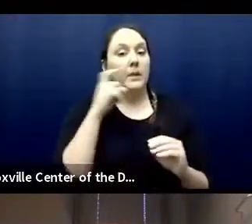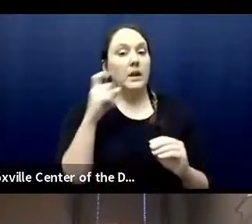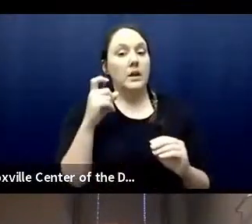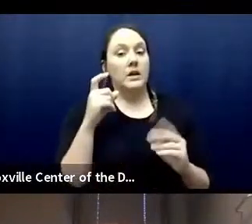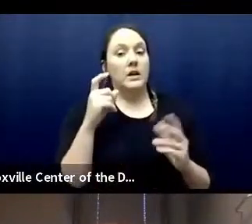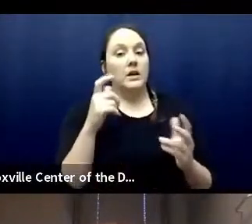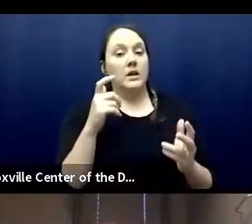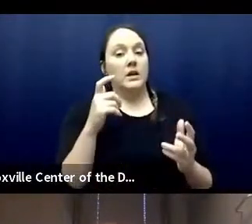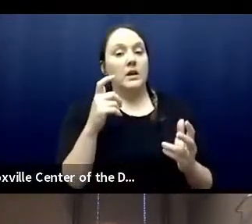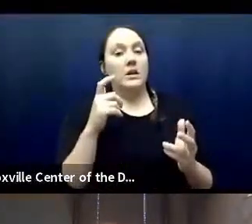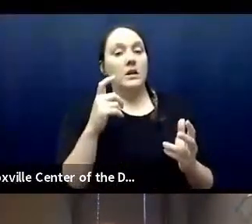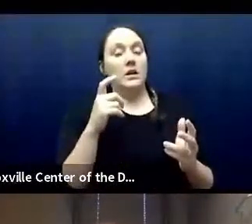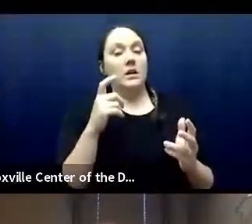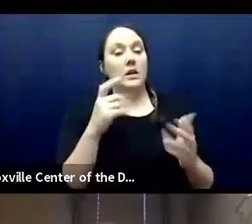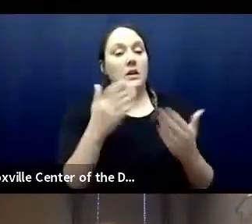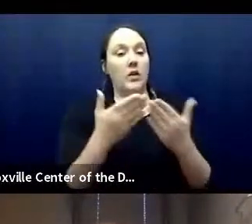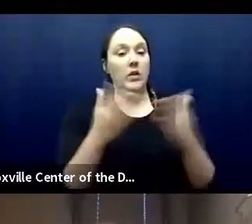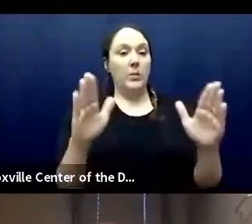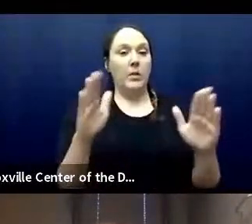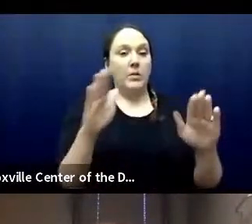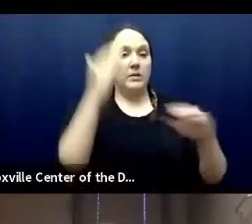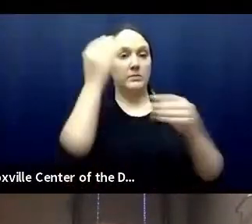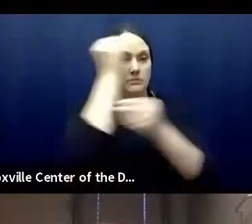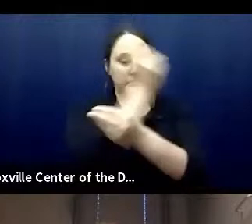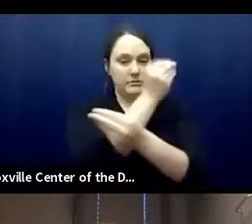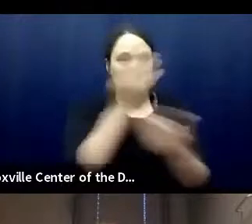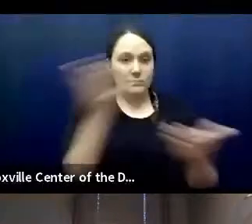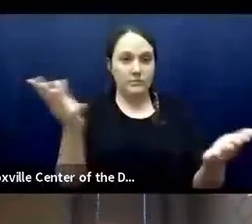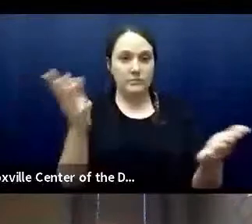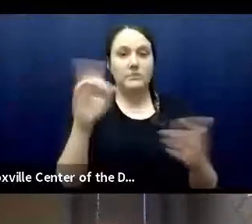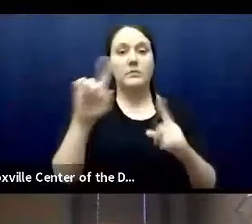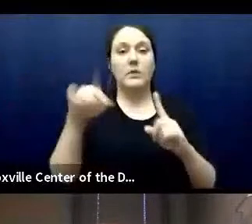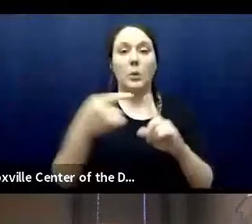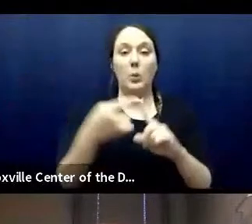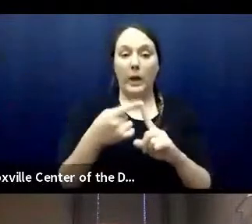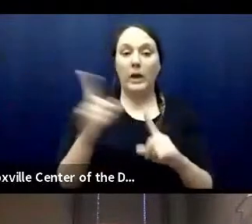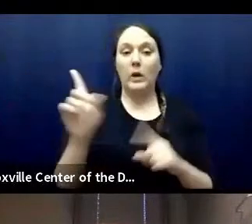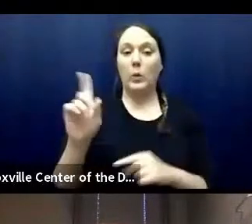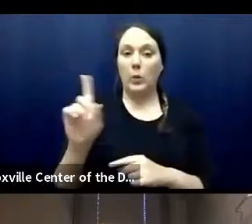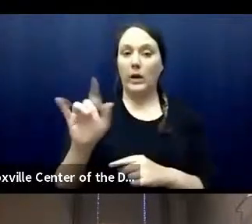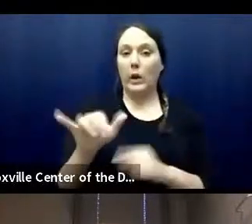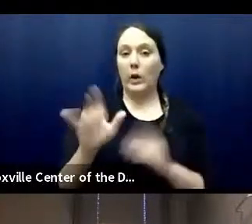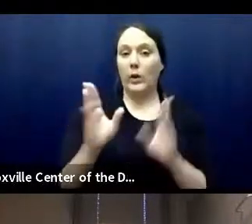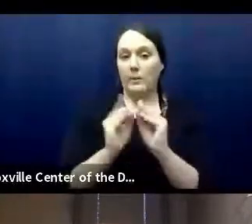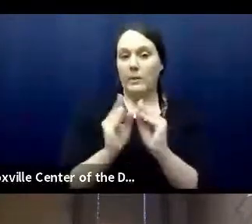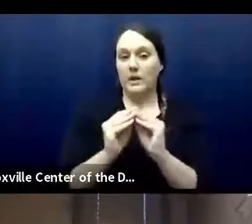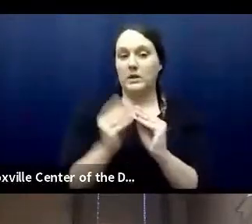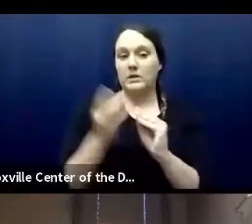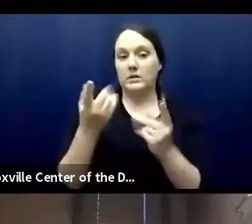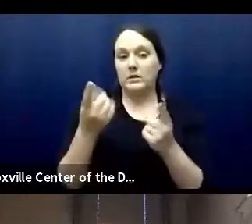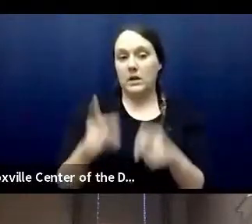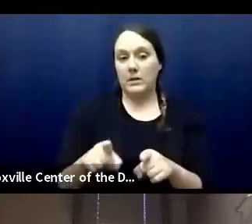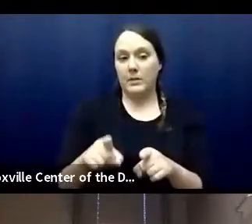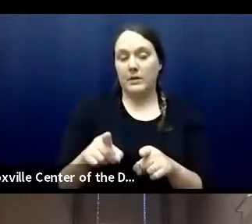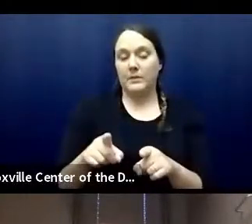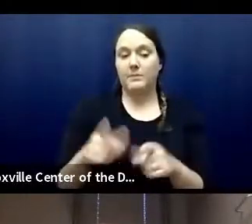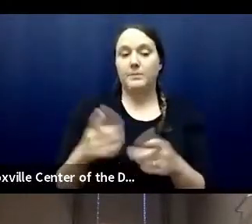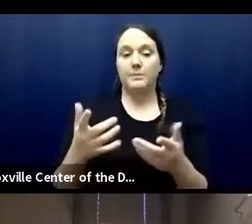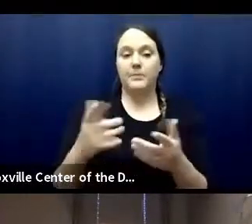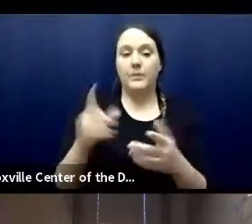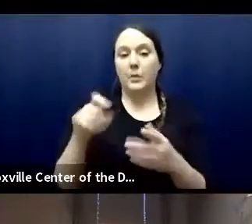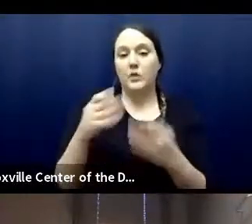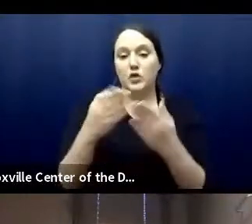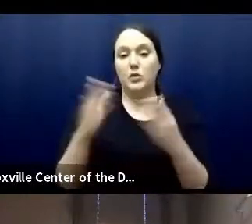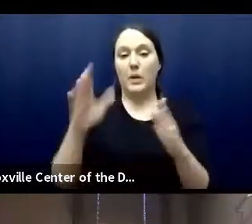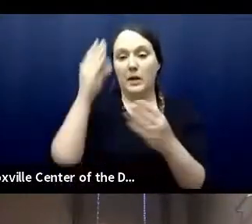you then put the public on notice as far as when and where those meetings will be, which is not to say you shouldn't public notice the